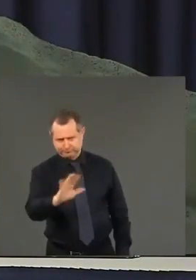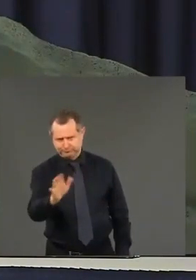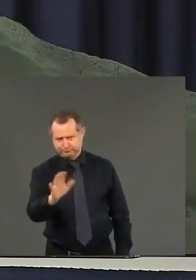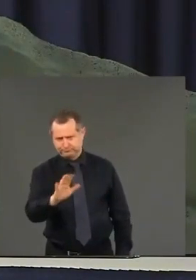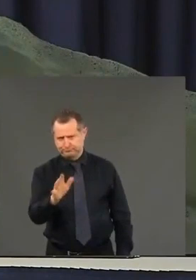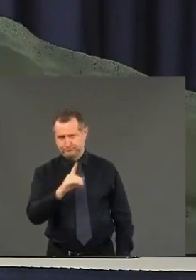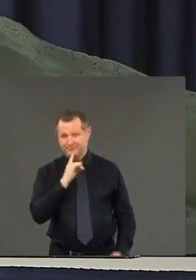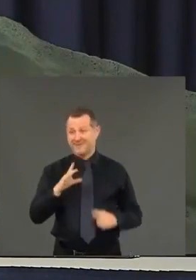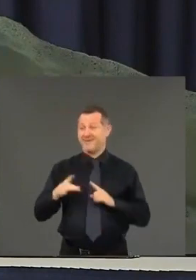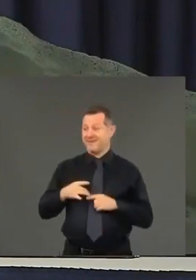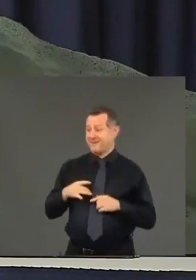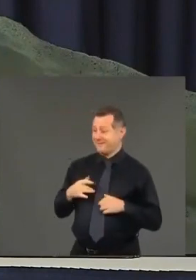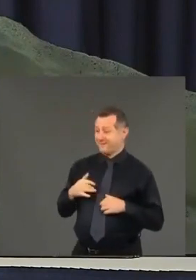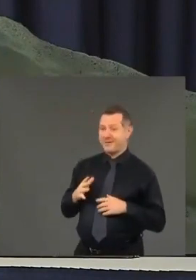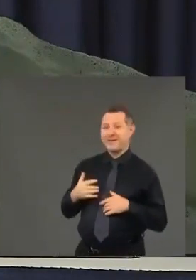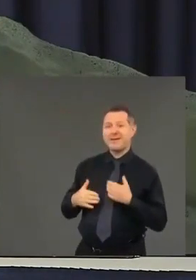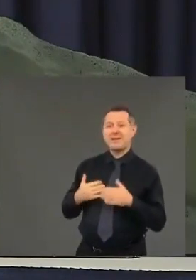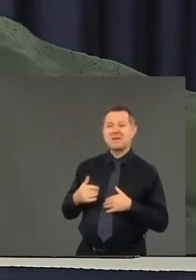wrong.